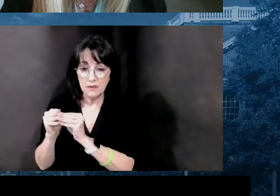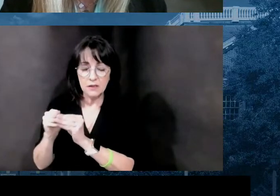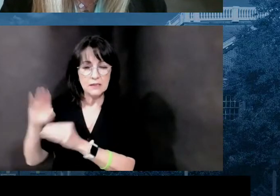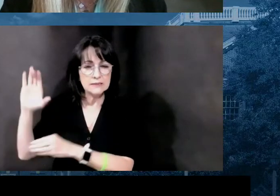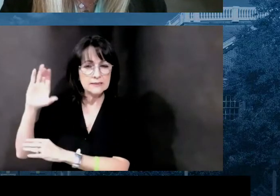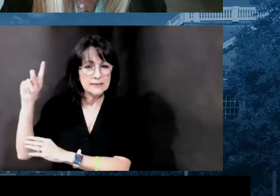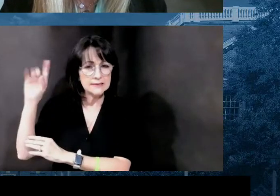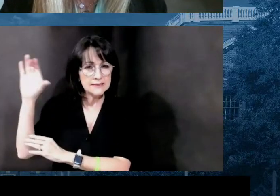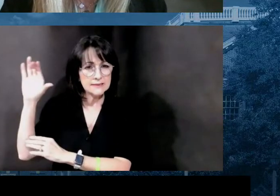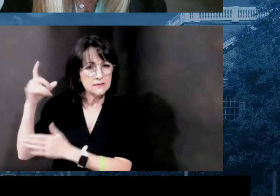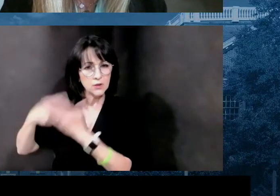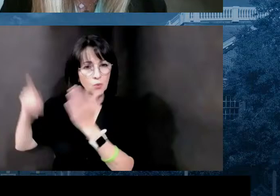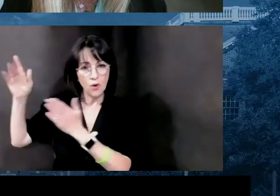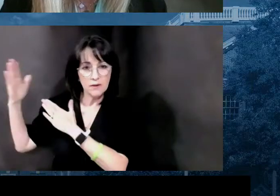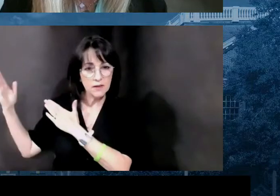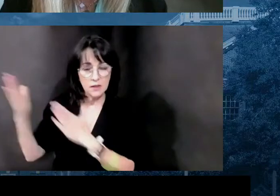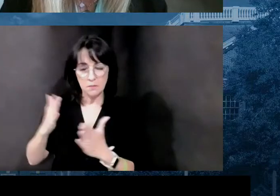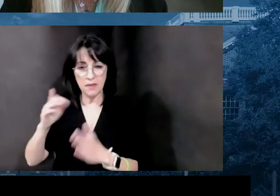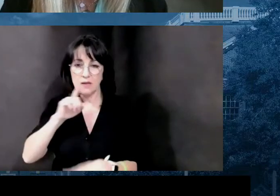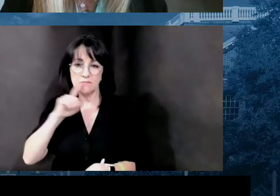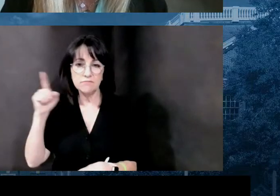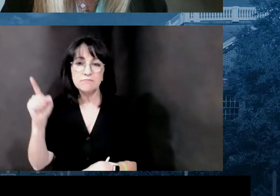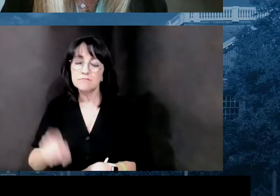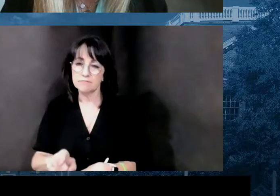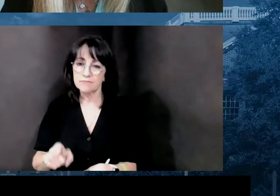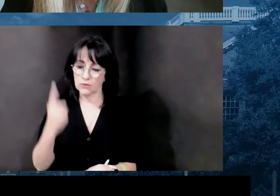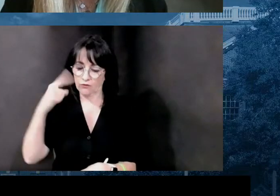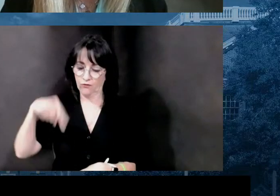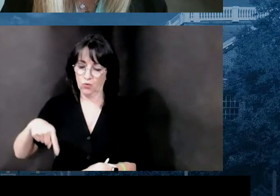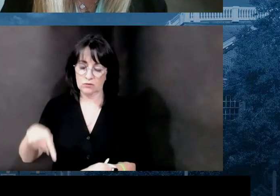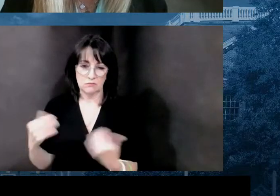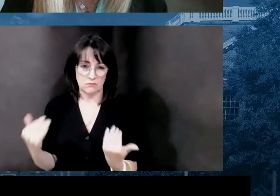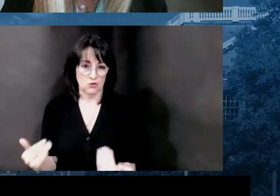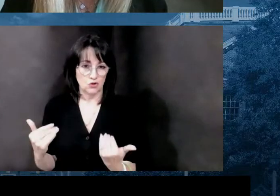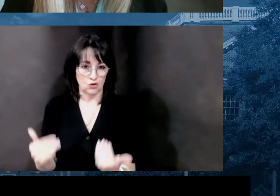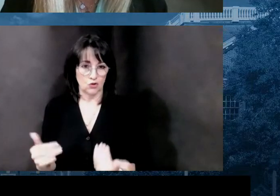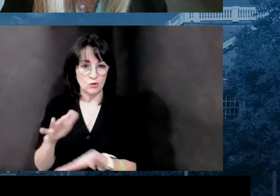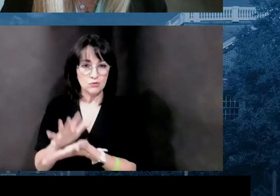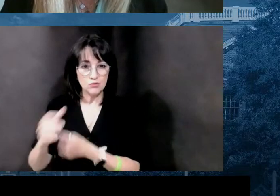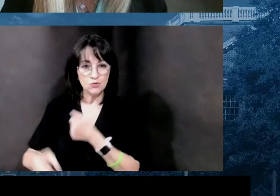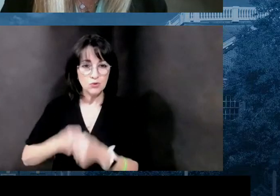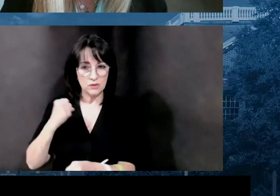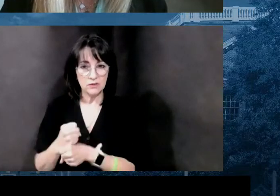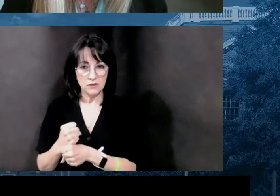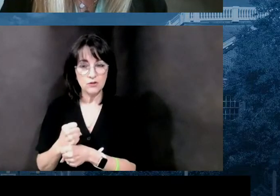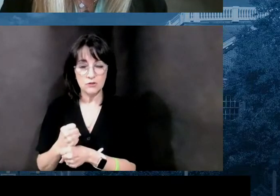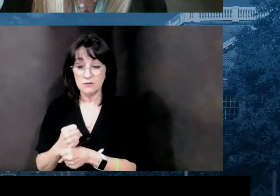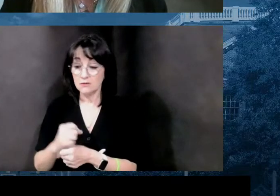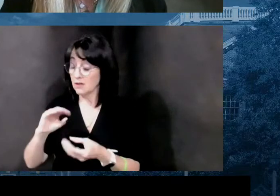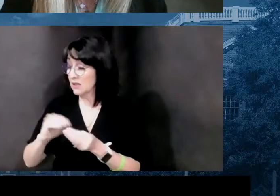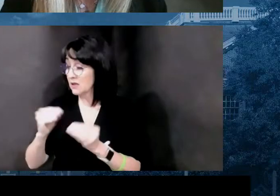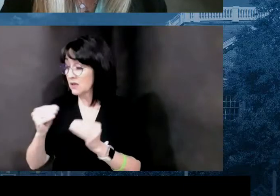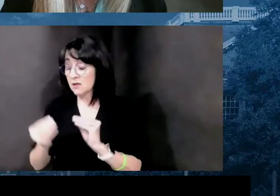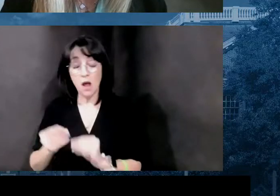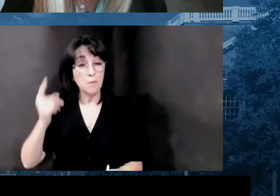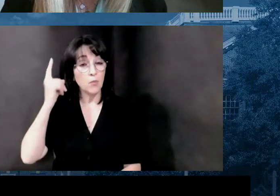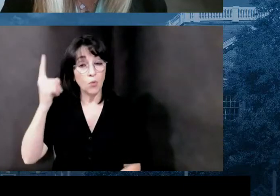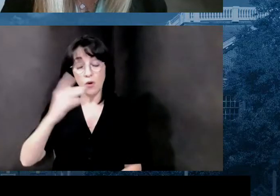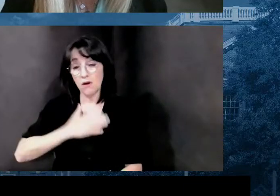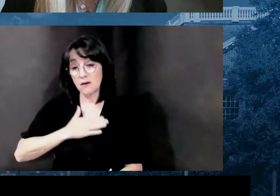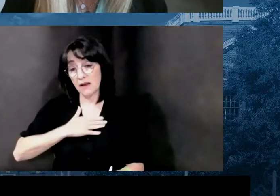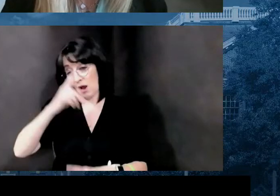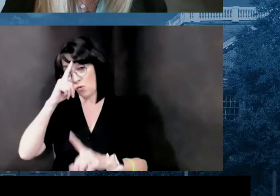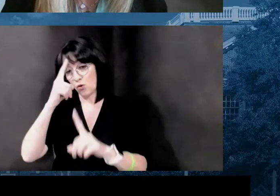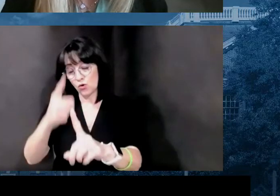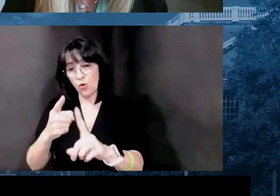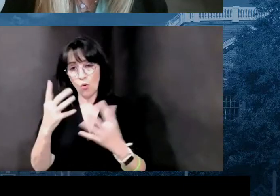the guidance that was provided for this current school year. Our number one objective is to get all the school children